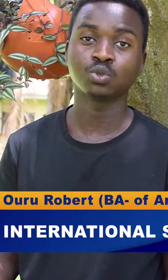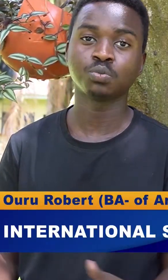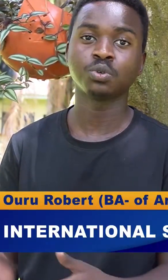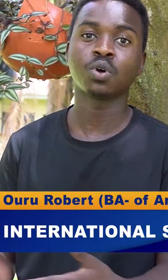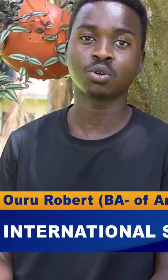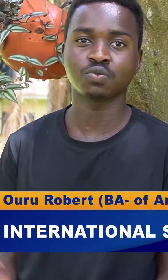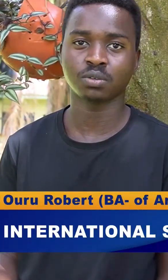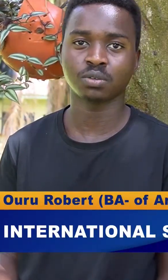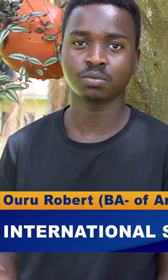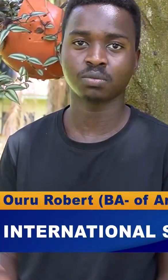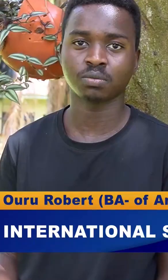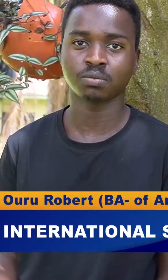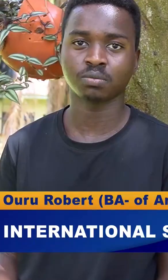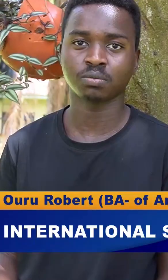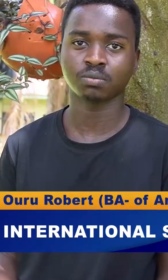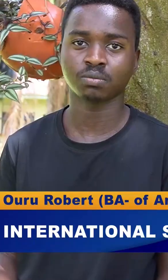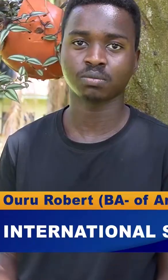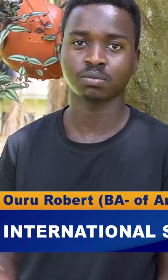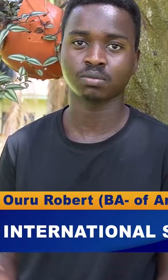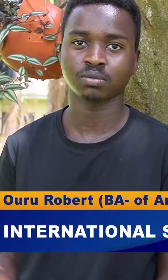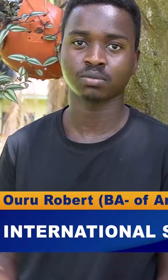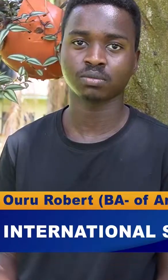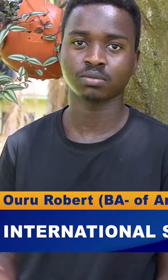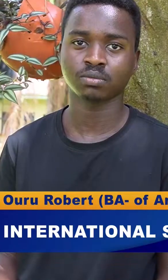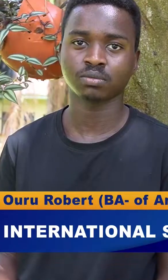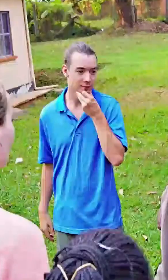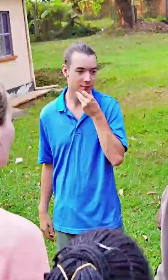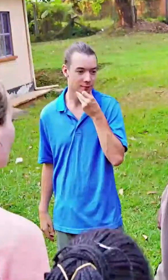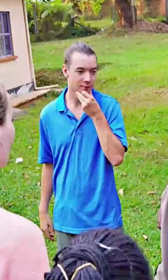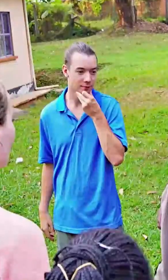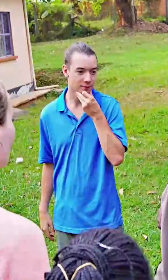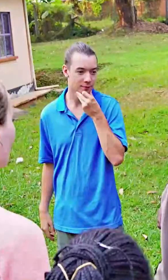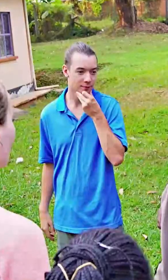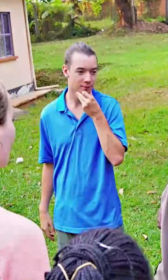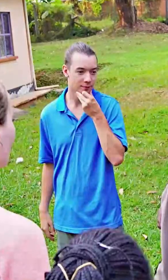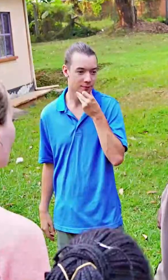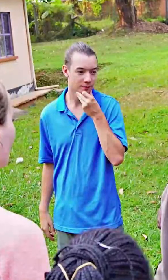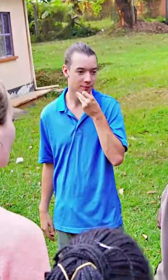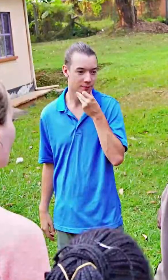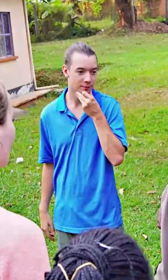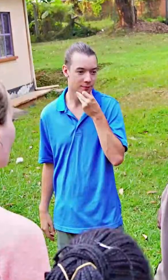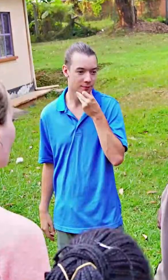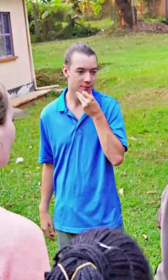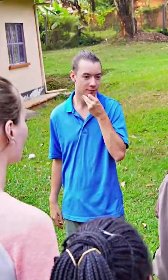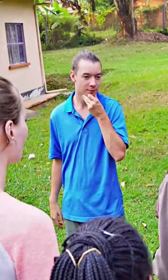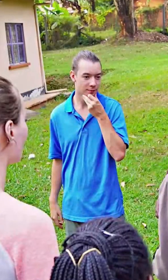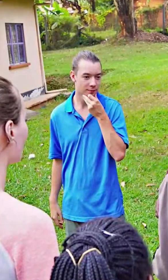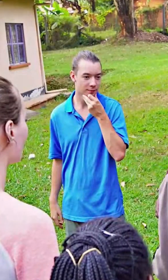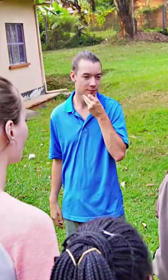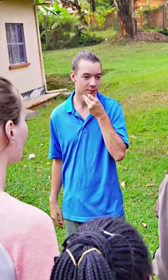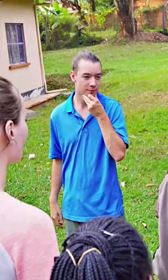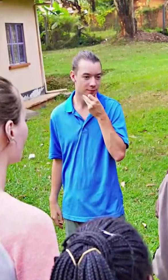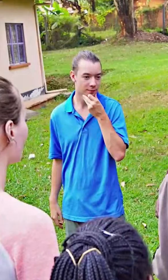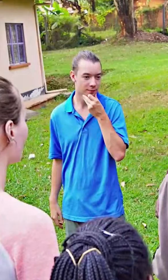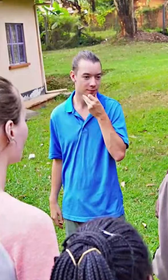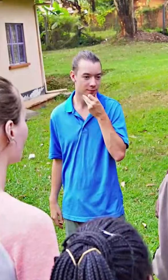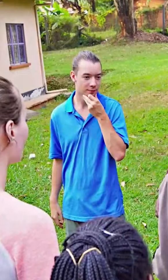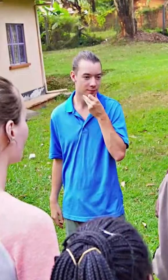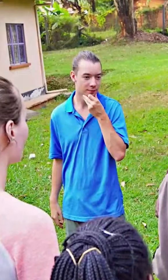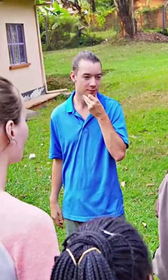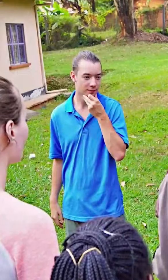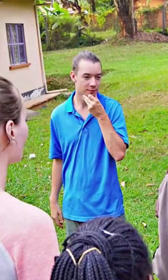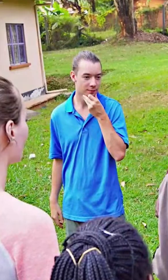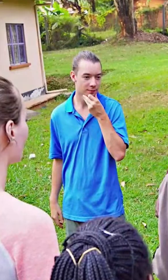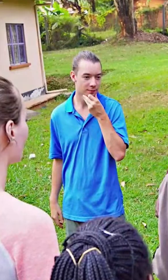welcoming. You'll be one of them. Despite the cultural difference, you'll be one of them. What I can say brought me here